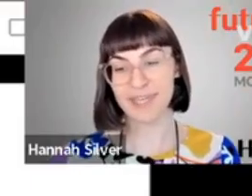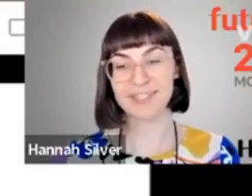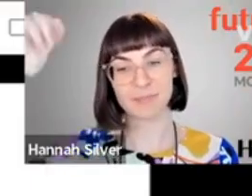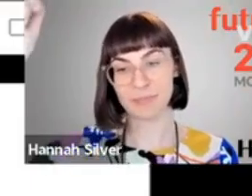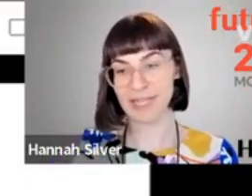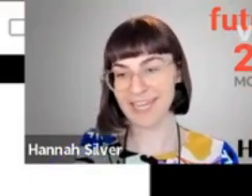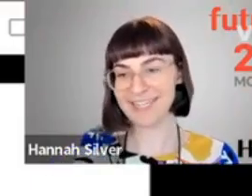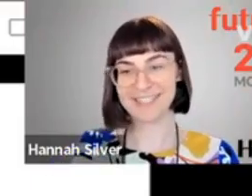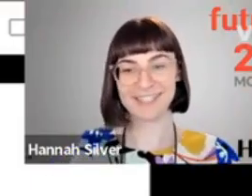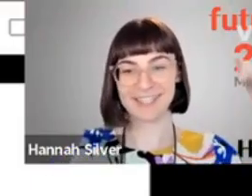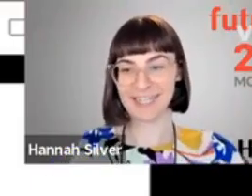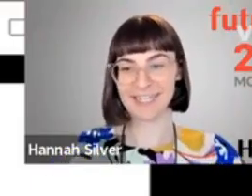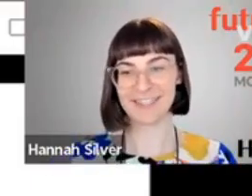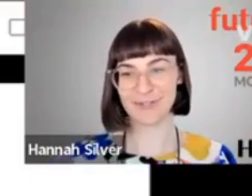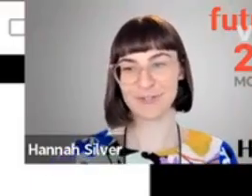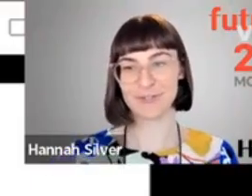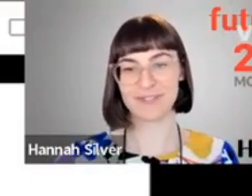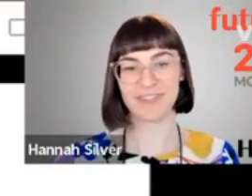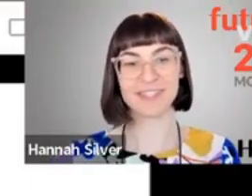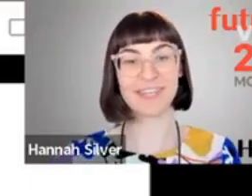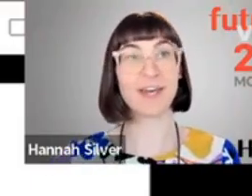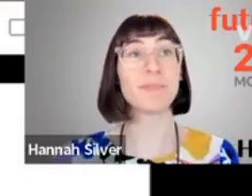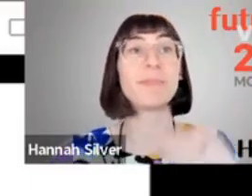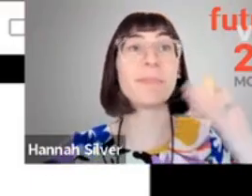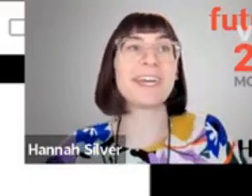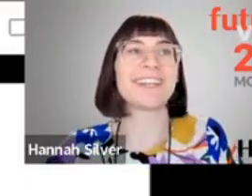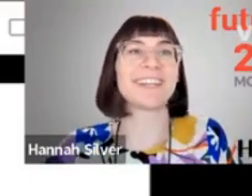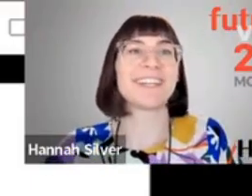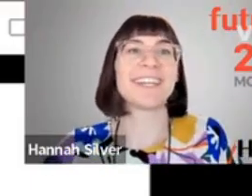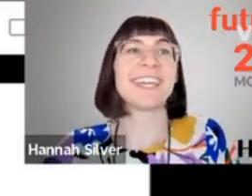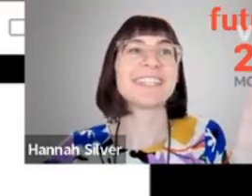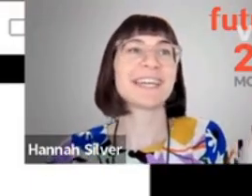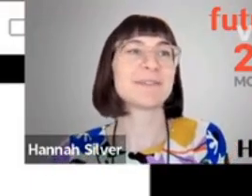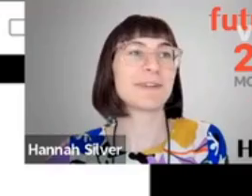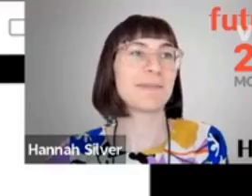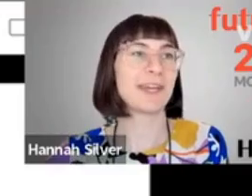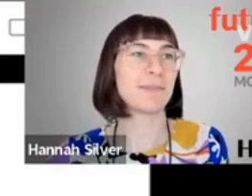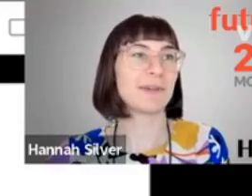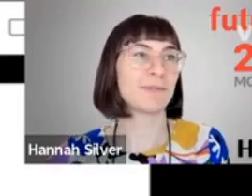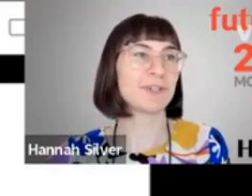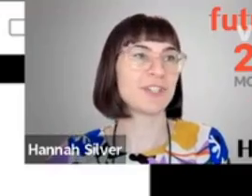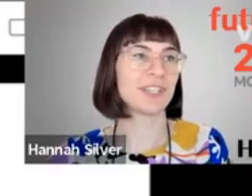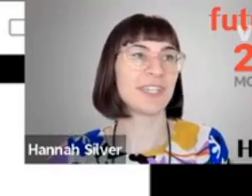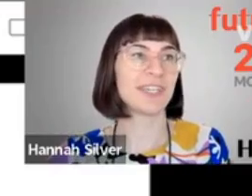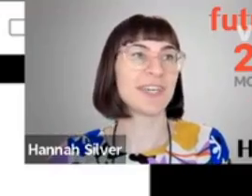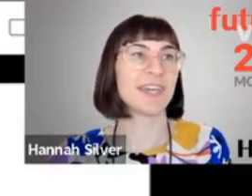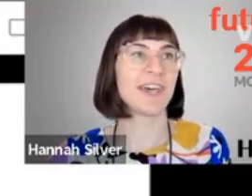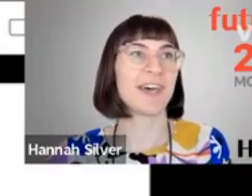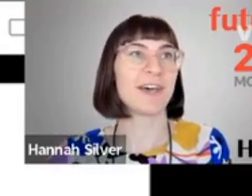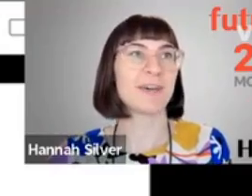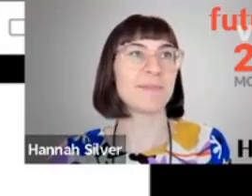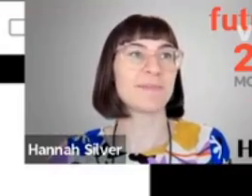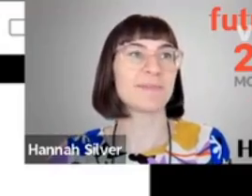your space, blinds and lighting and those sorts of things can help. But it's time to wrap it up, unfortunately.